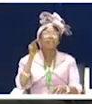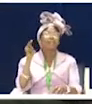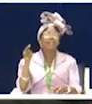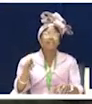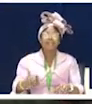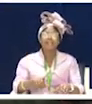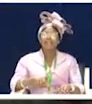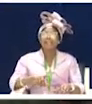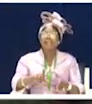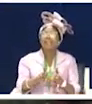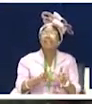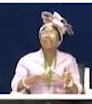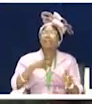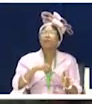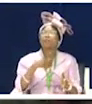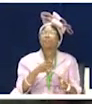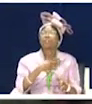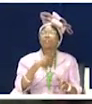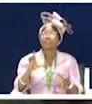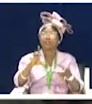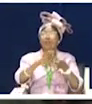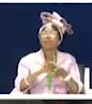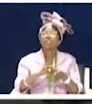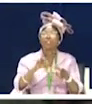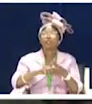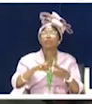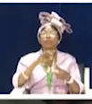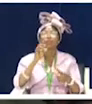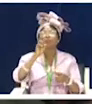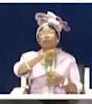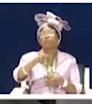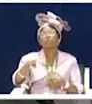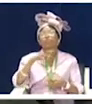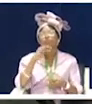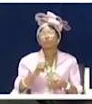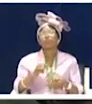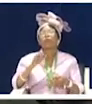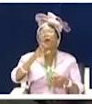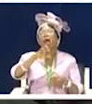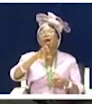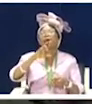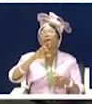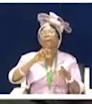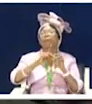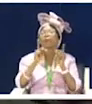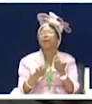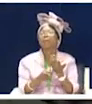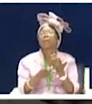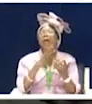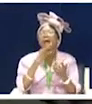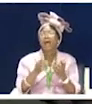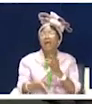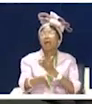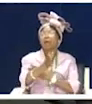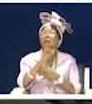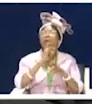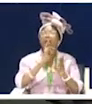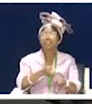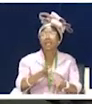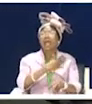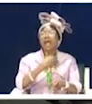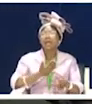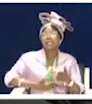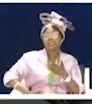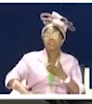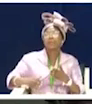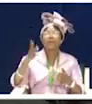to the April 2022 Holy Ghost service and cried to God for divine intervention. God answered, and the baby